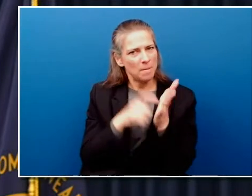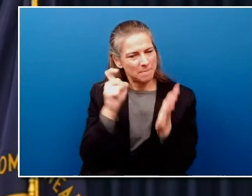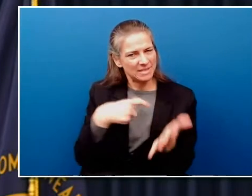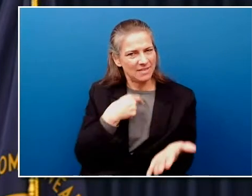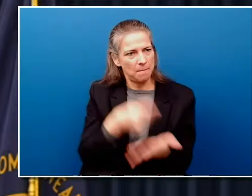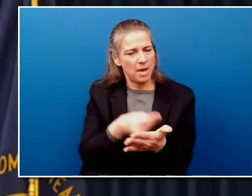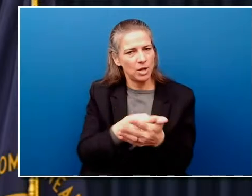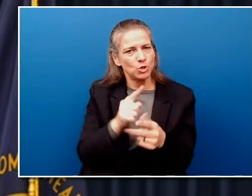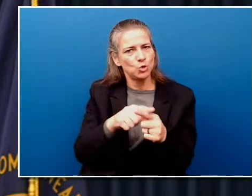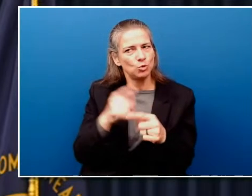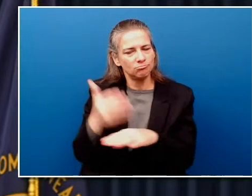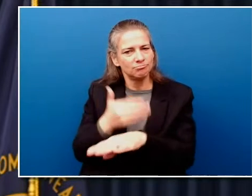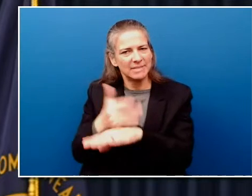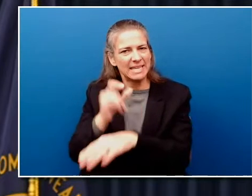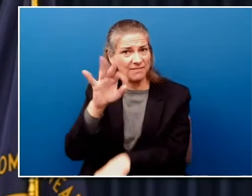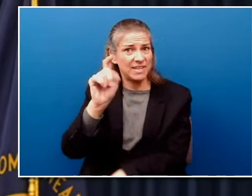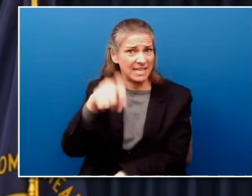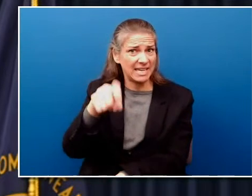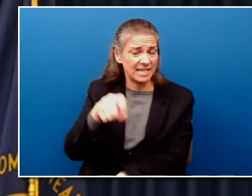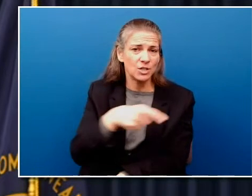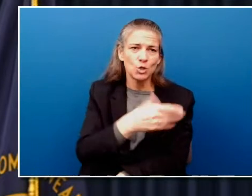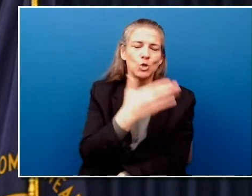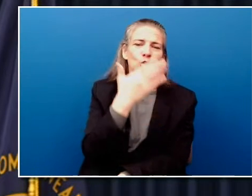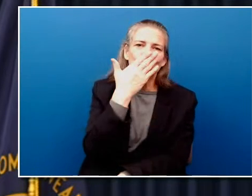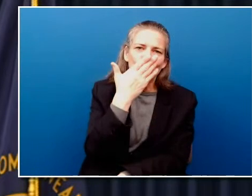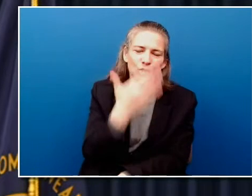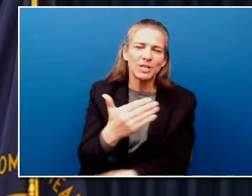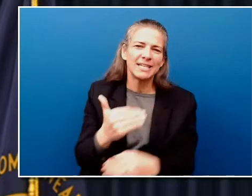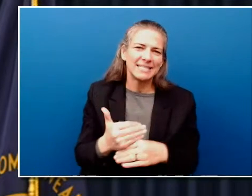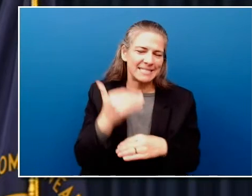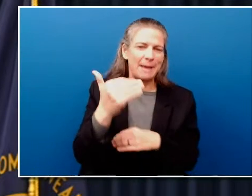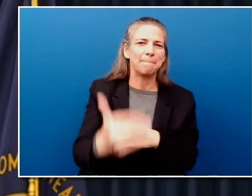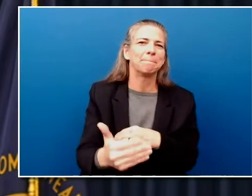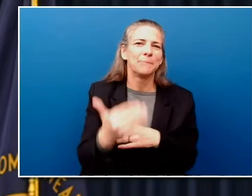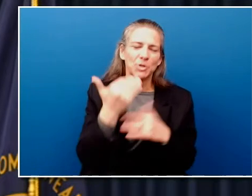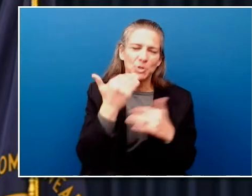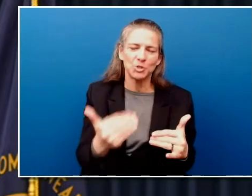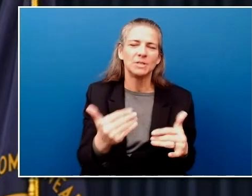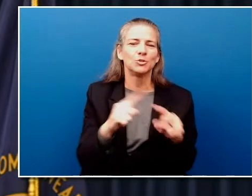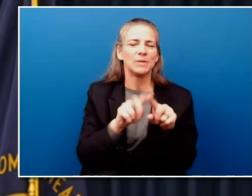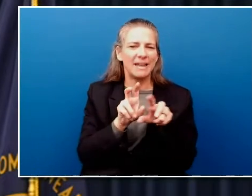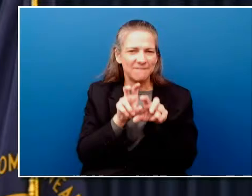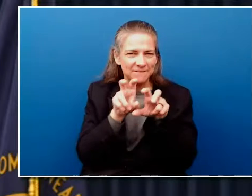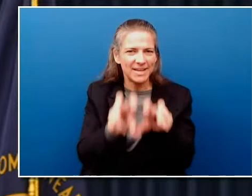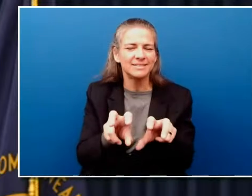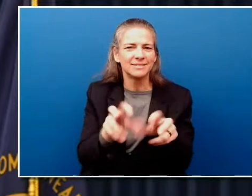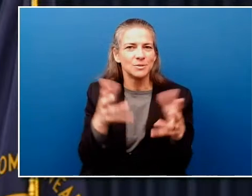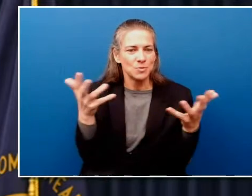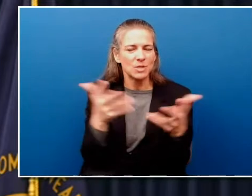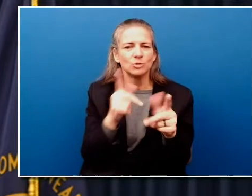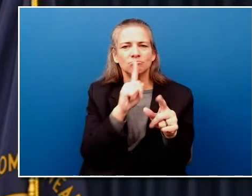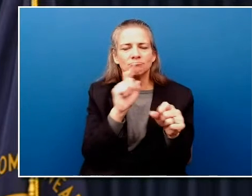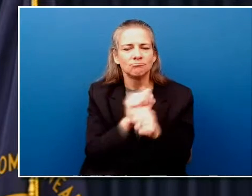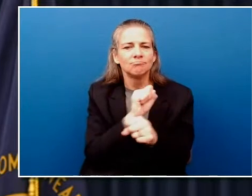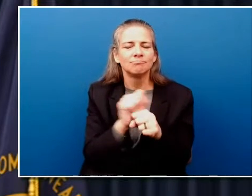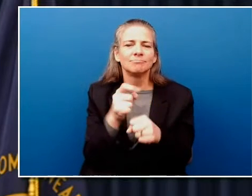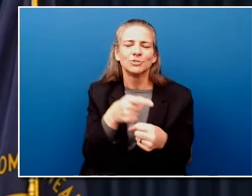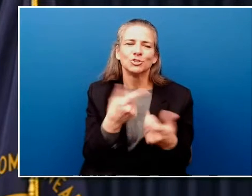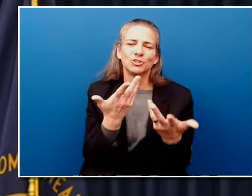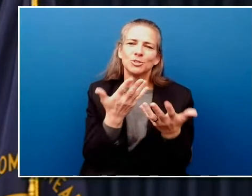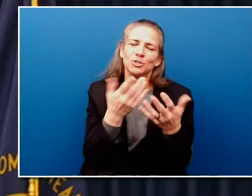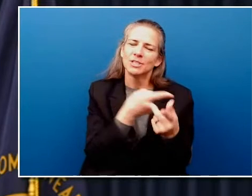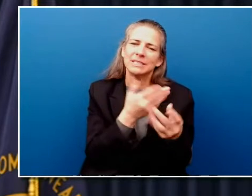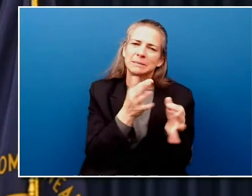when needed. This is a good step forward for investing in what's truly a gem for the state of